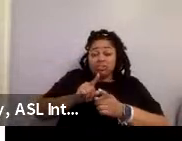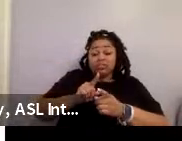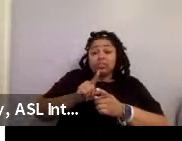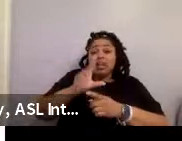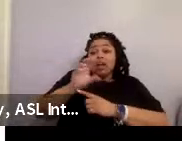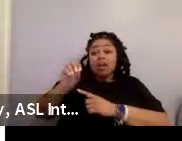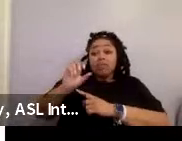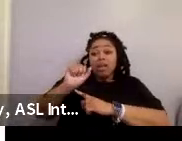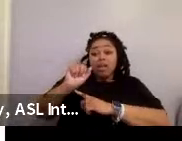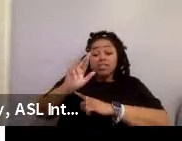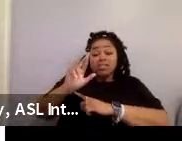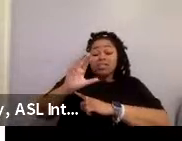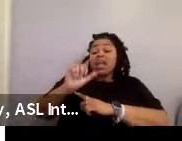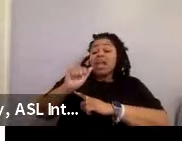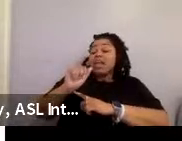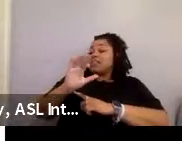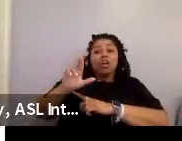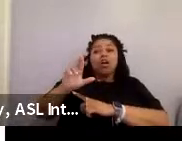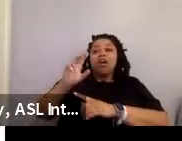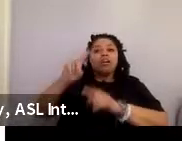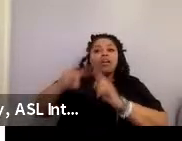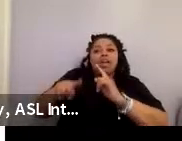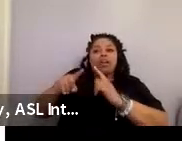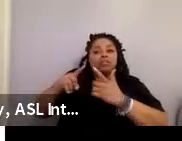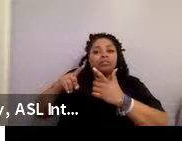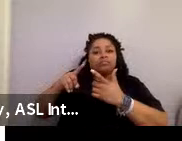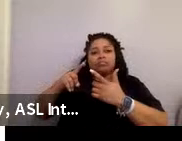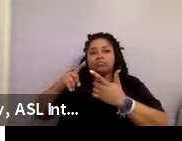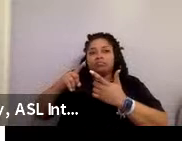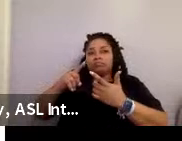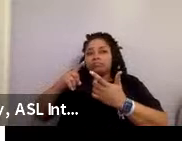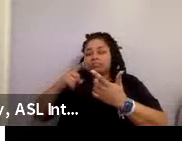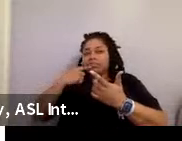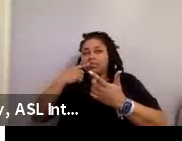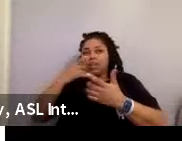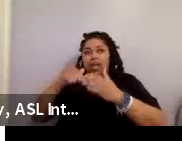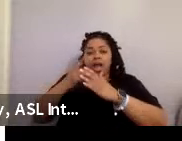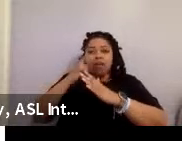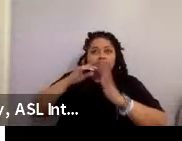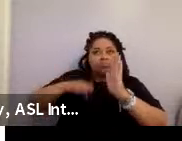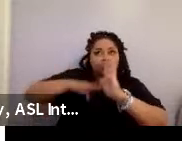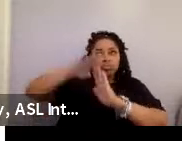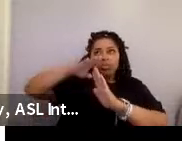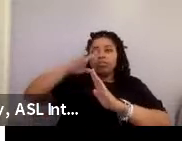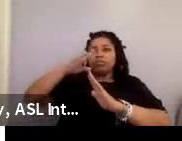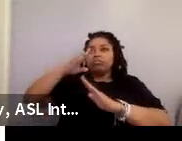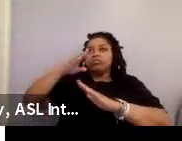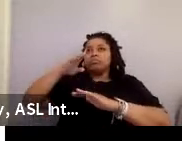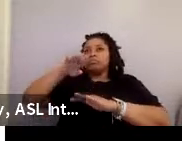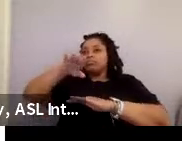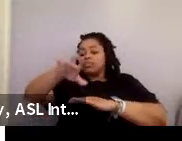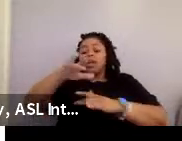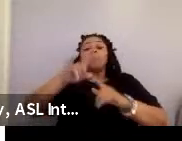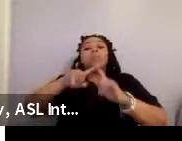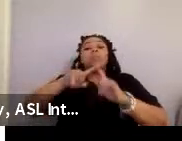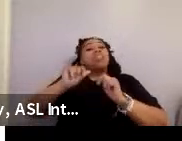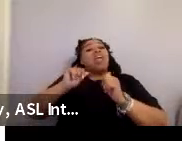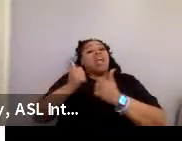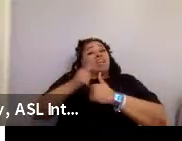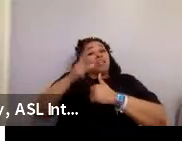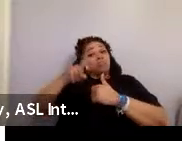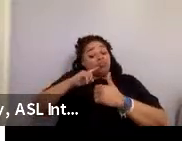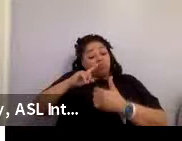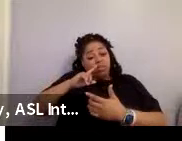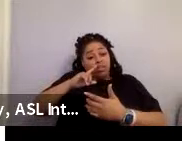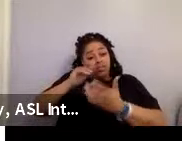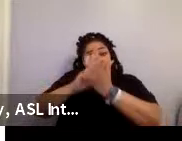manufacturer's ACR wouldn't be able to indicate conformance to the reach, height, and depth. The agency must conform when they